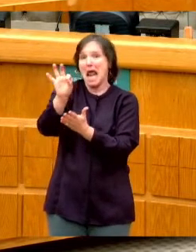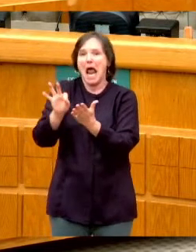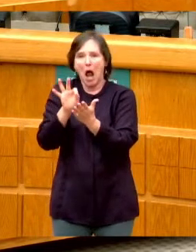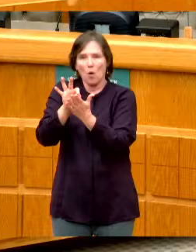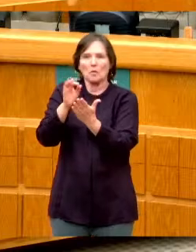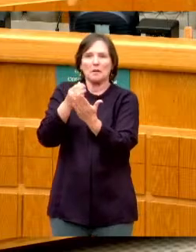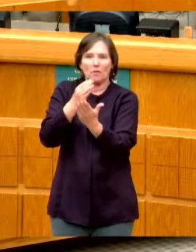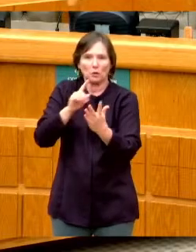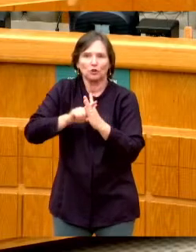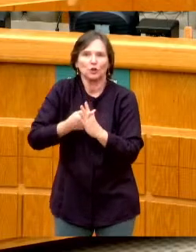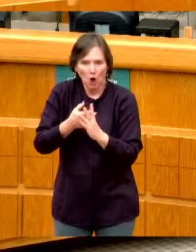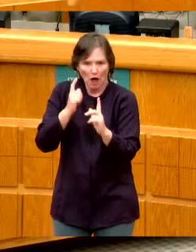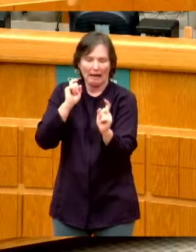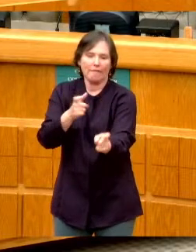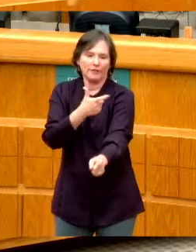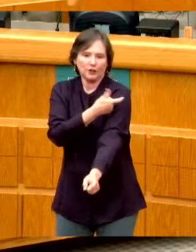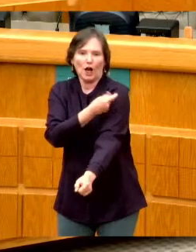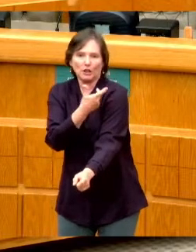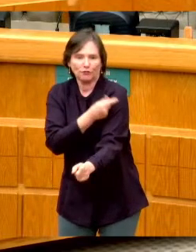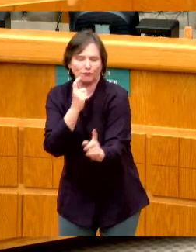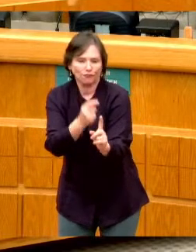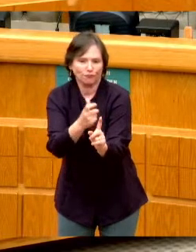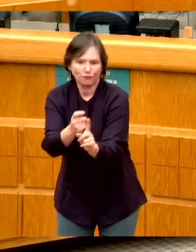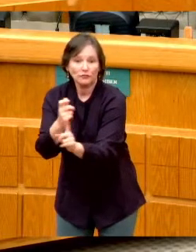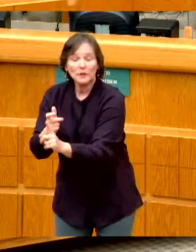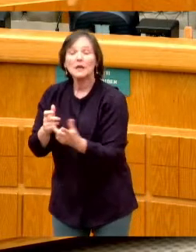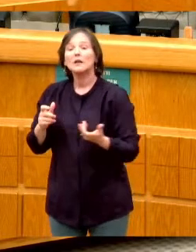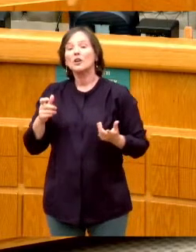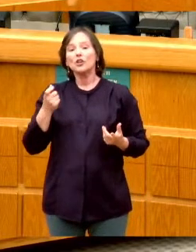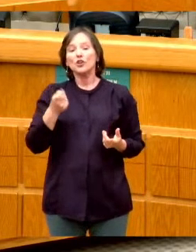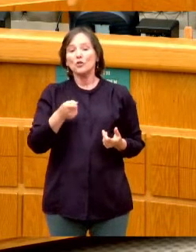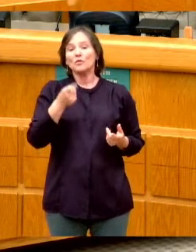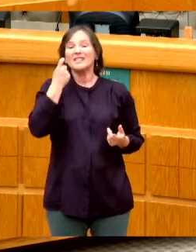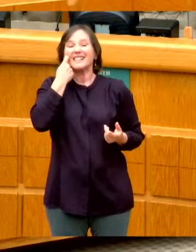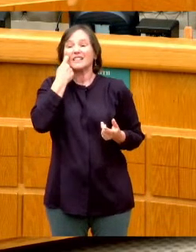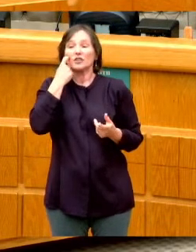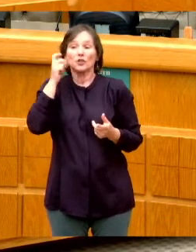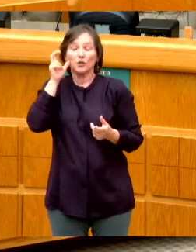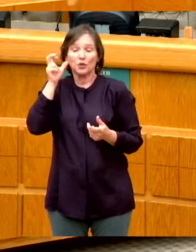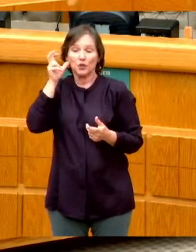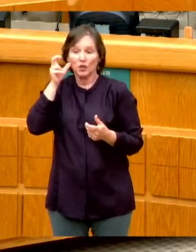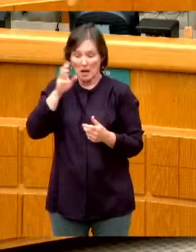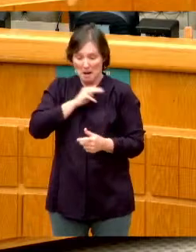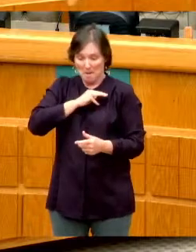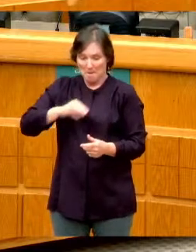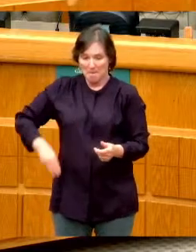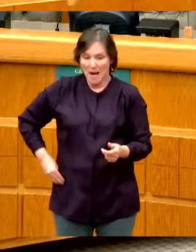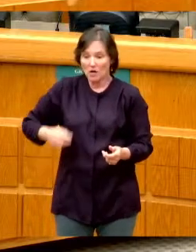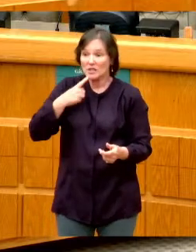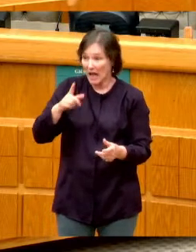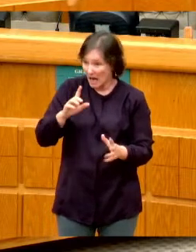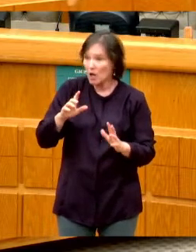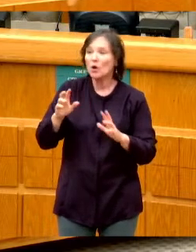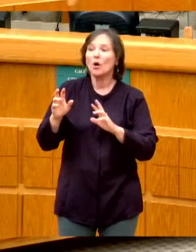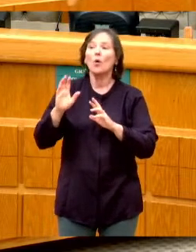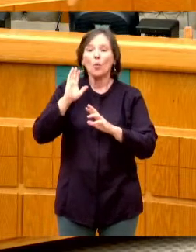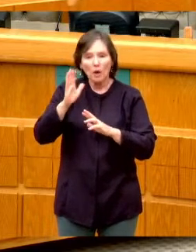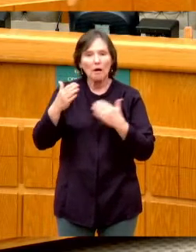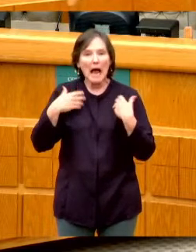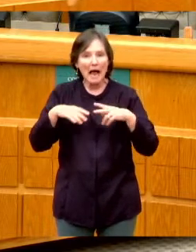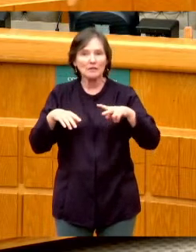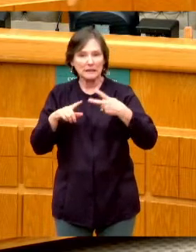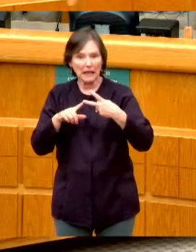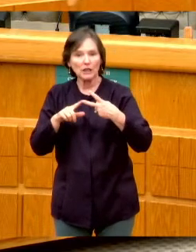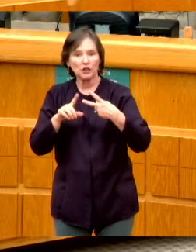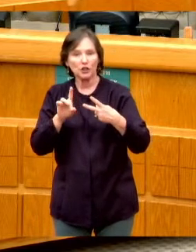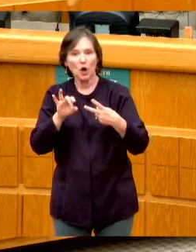second doses. You just heard the mayor say we have received second doses. The people are going to get them, are going to be notified, reverse alert. You've already